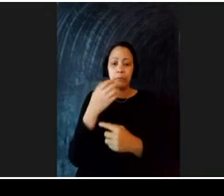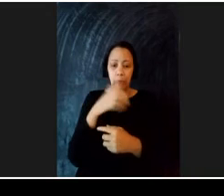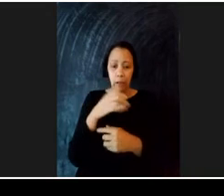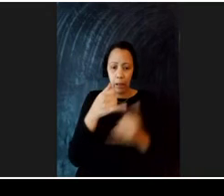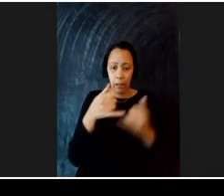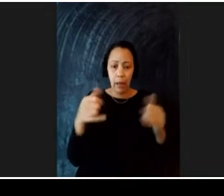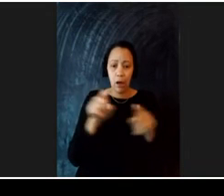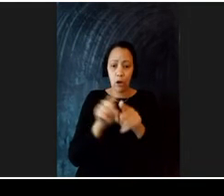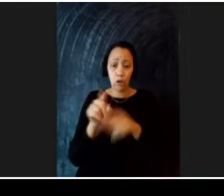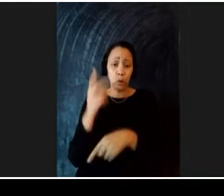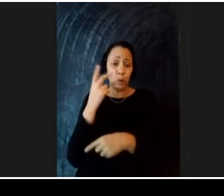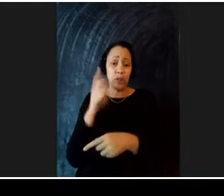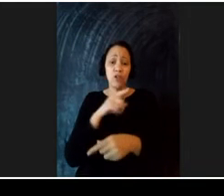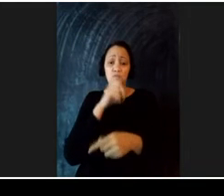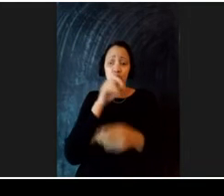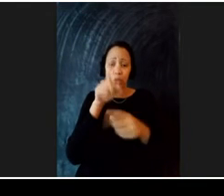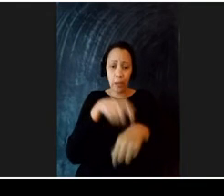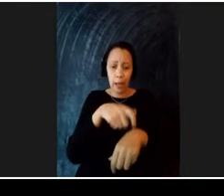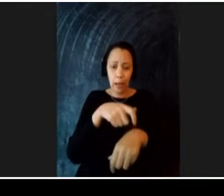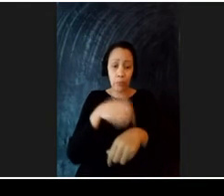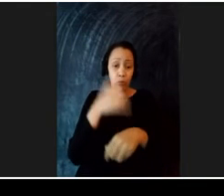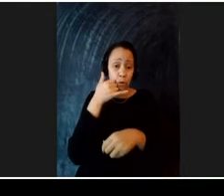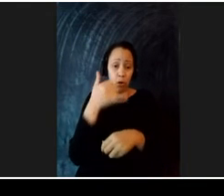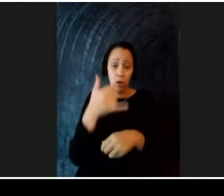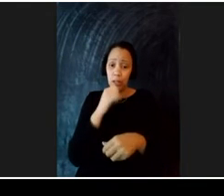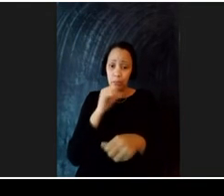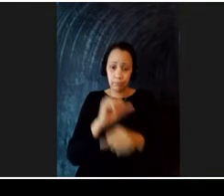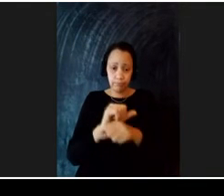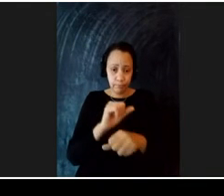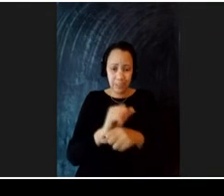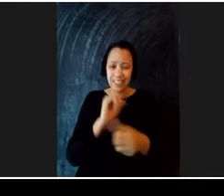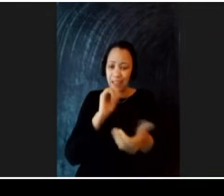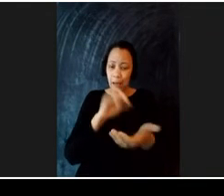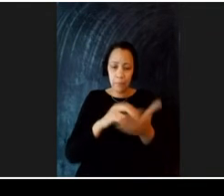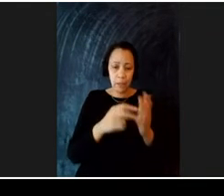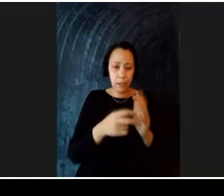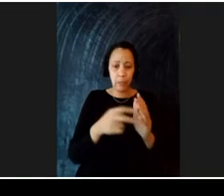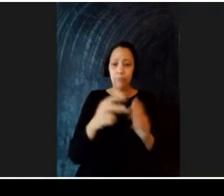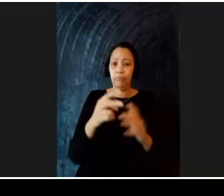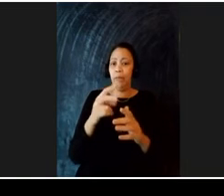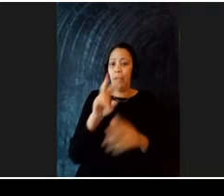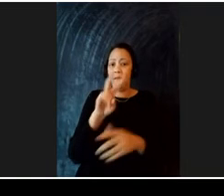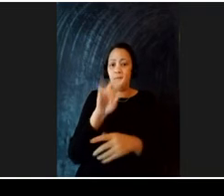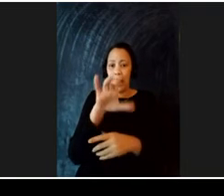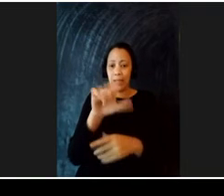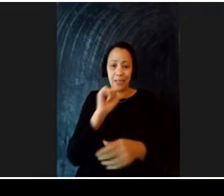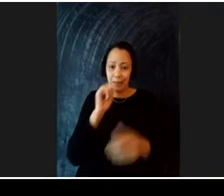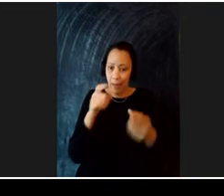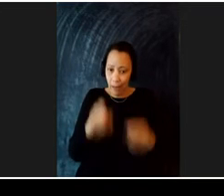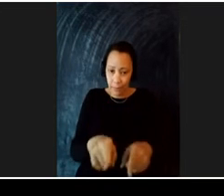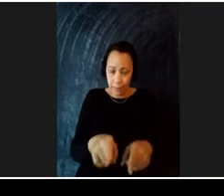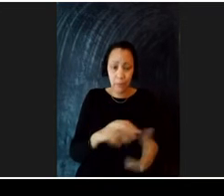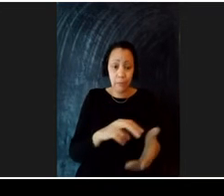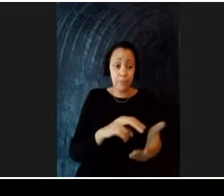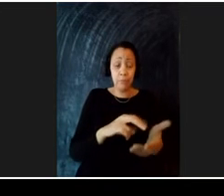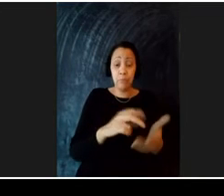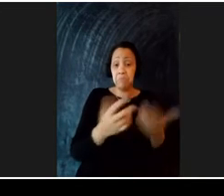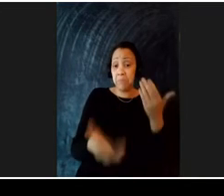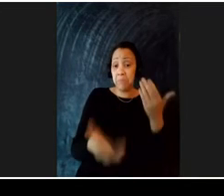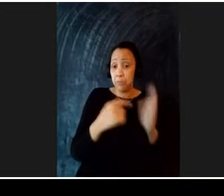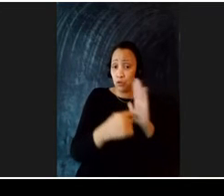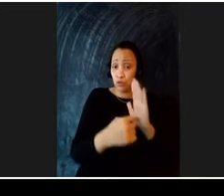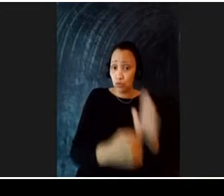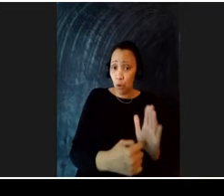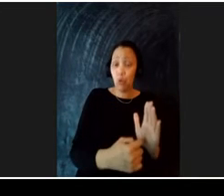inability on the part of the Survivor to reach out for help due to the stay-at-home order we recommend that City's DV response